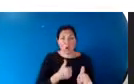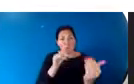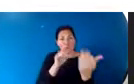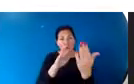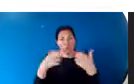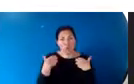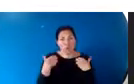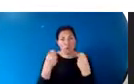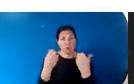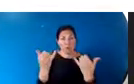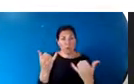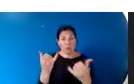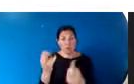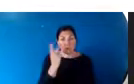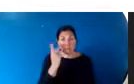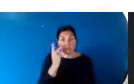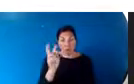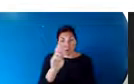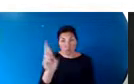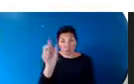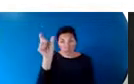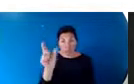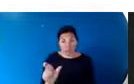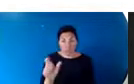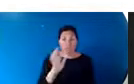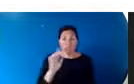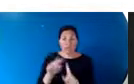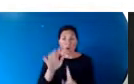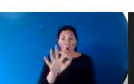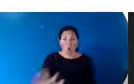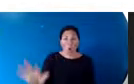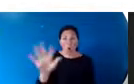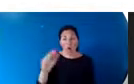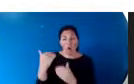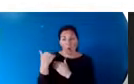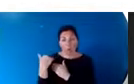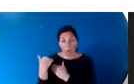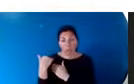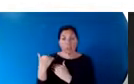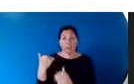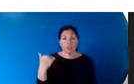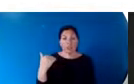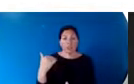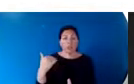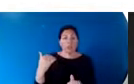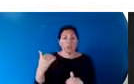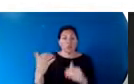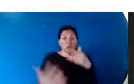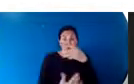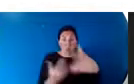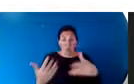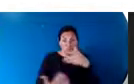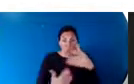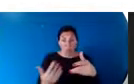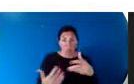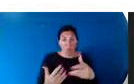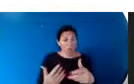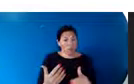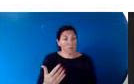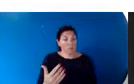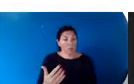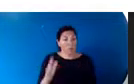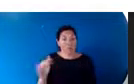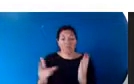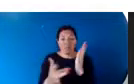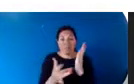been talking about. So if you go to the right, I talked about there's an overall burden, which was wrong, inequities and burden, social fracturing. That was driven by you go to the middle by